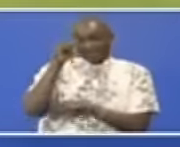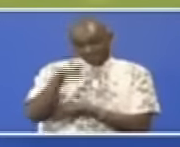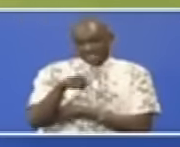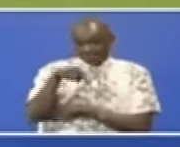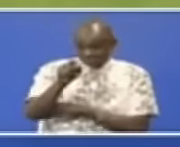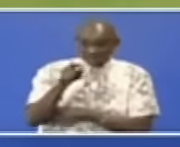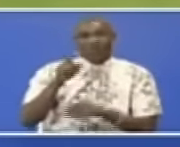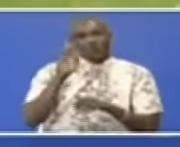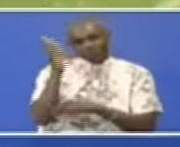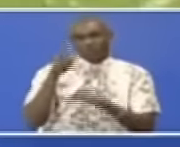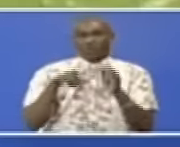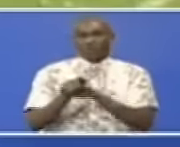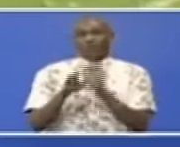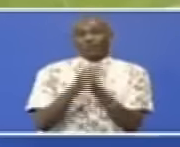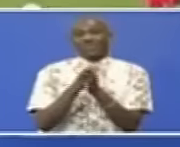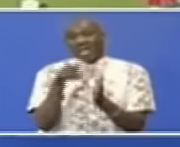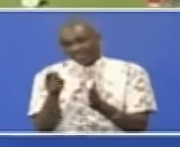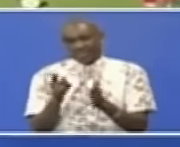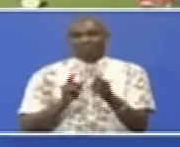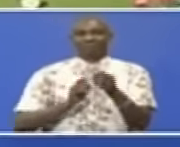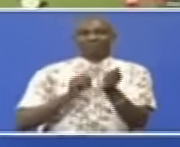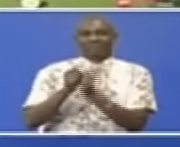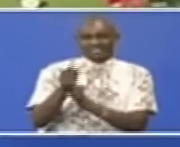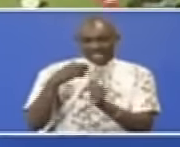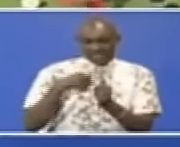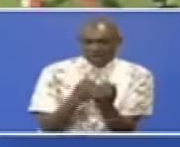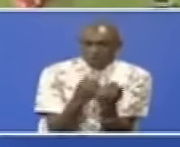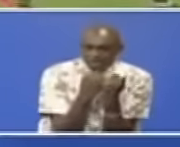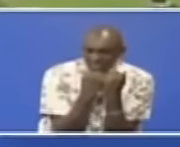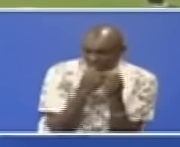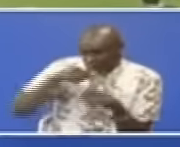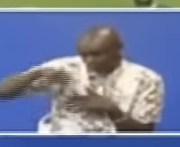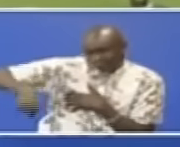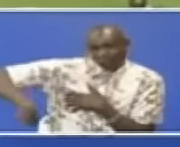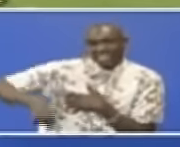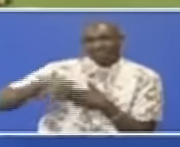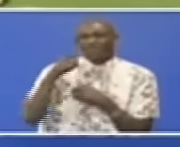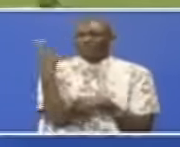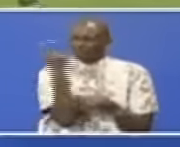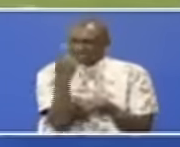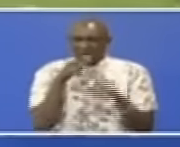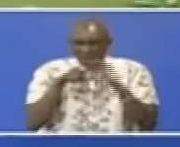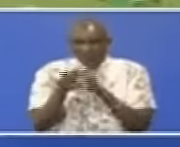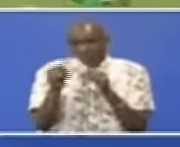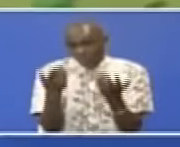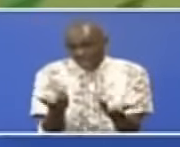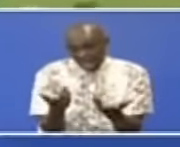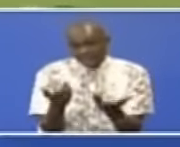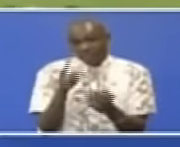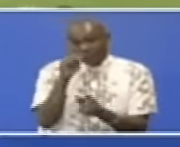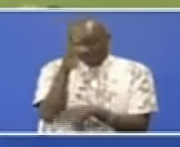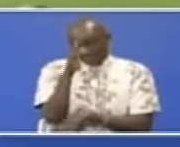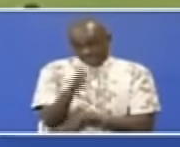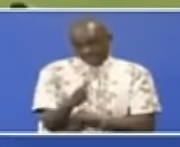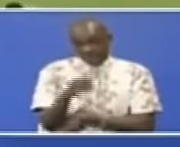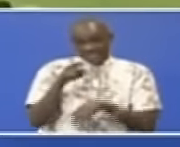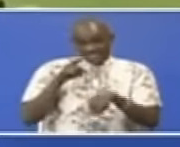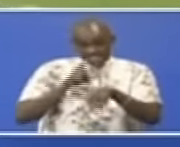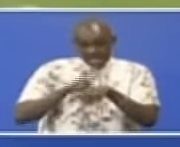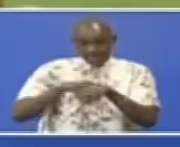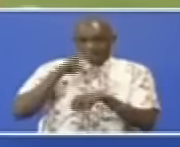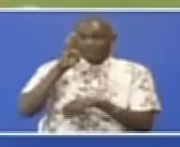scored the fourth goal after looping the ball past Ngao goalkeeper. Ngao's solitary goal was scored by Stephen Jogu in the tag of war.